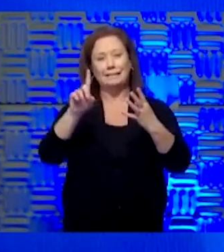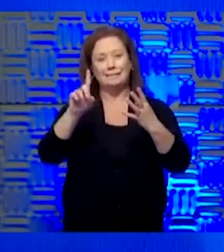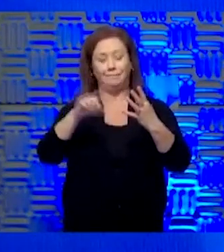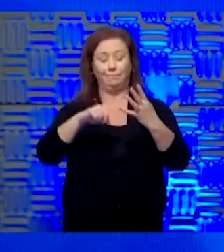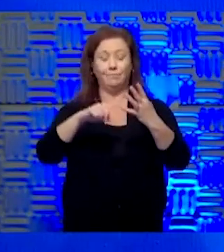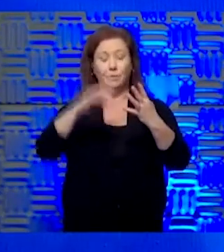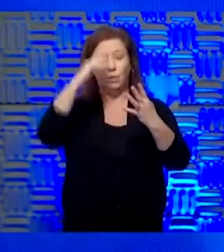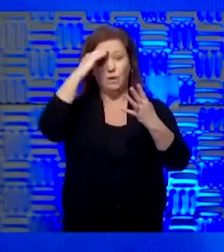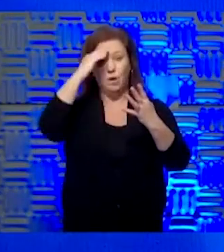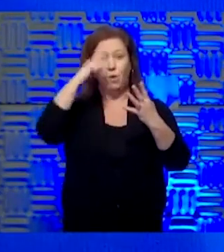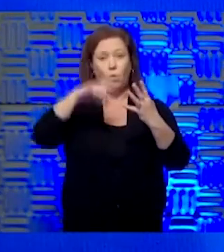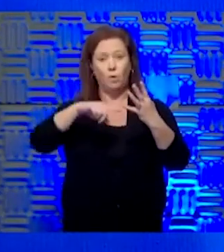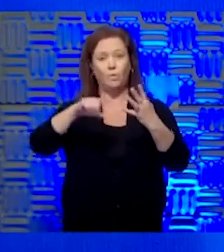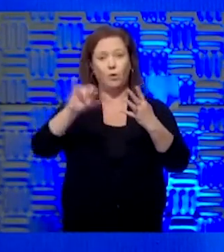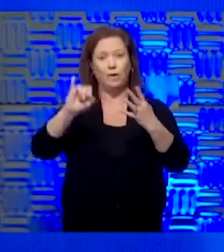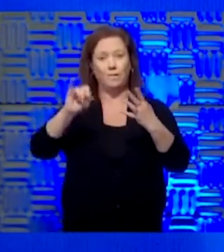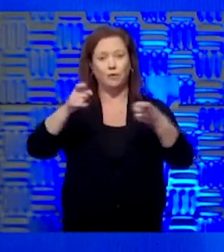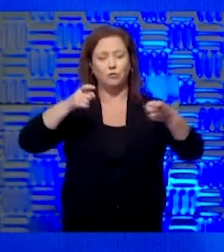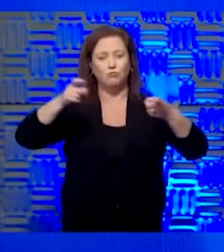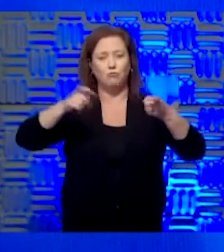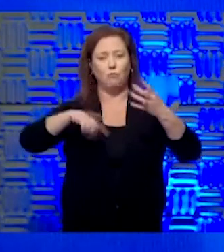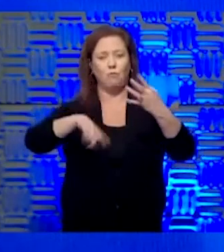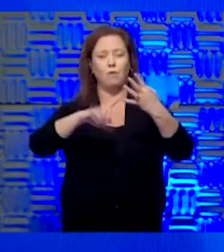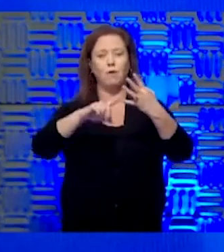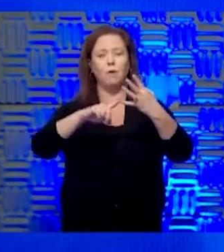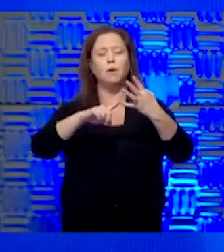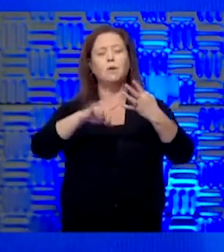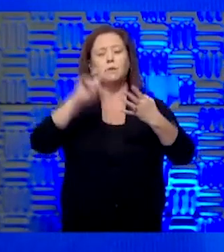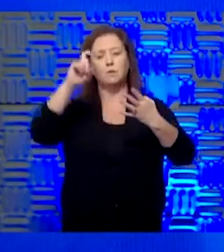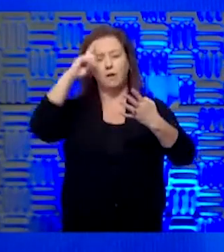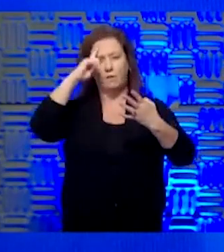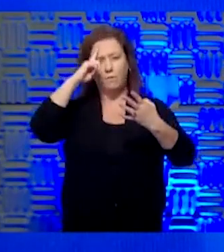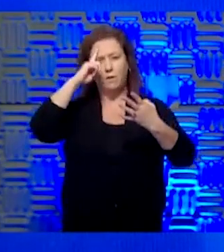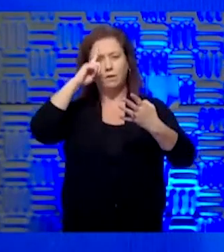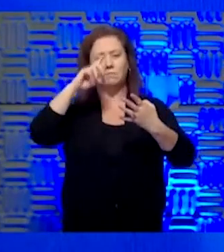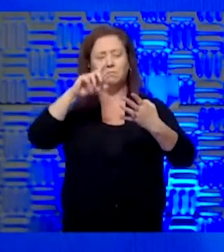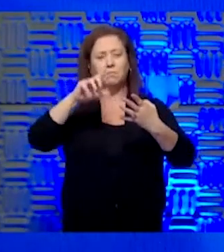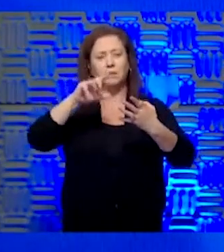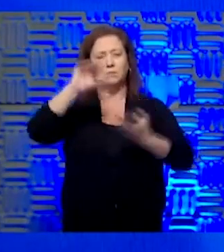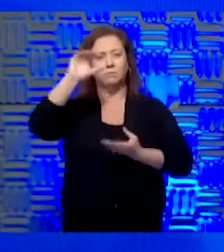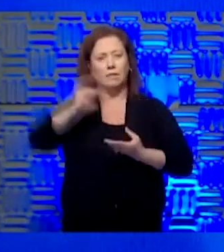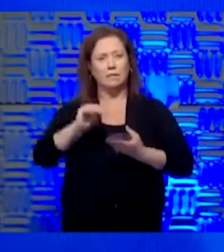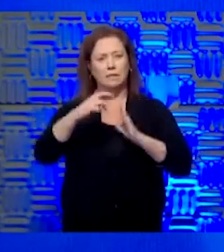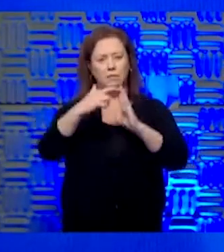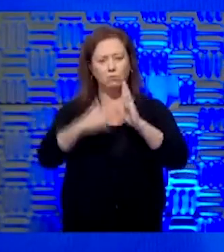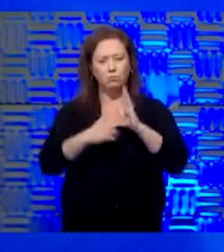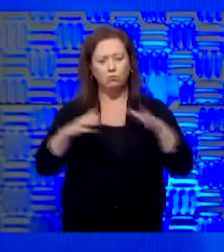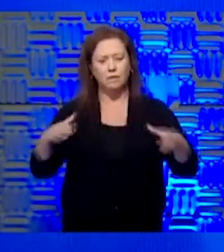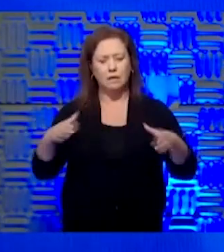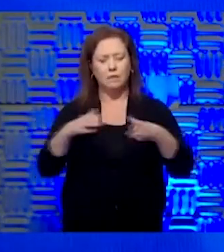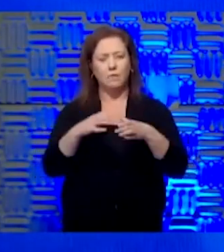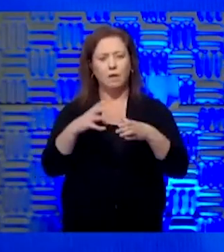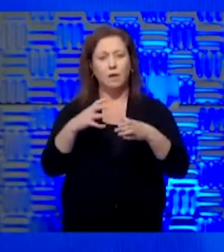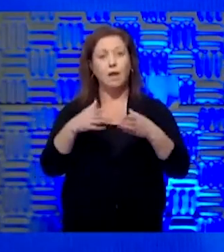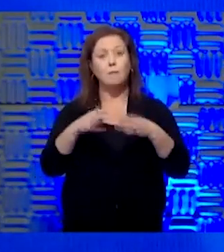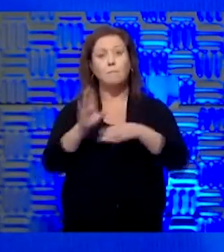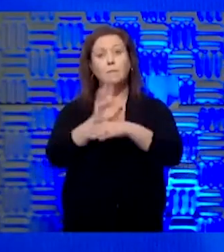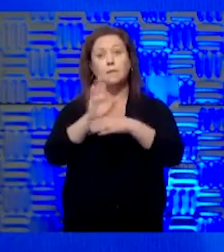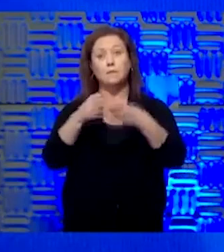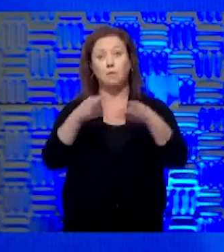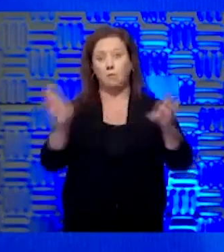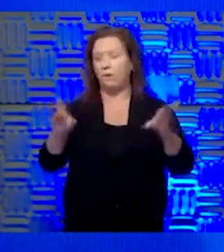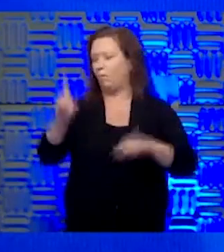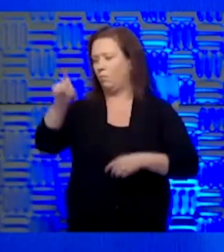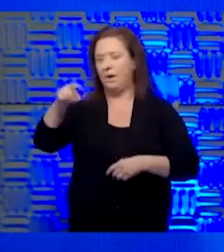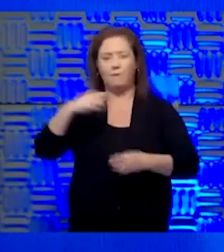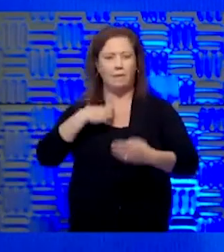control. So the government may say, okay, we're taking away some of the rules about gathering and being out and opening business, all of which I get. I mean, we have to